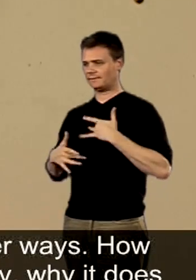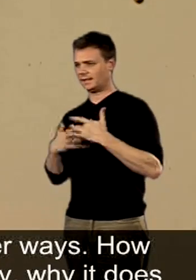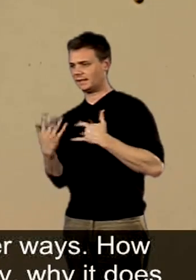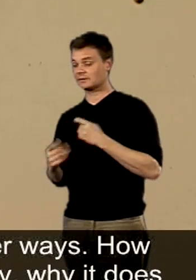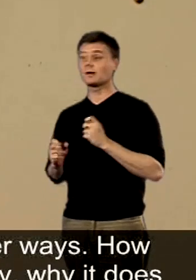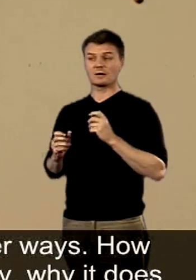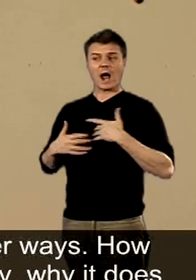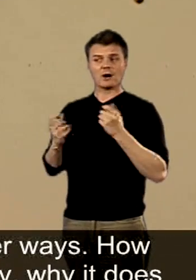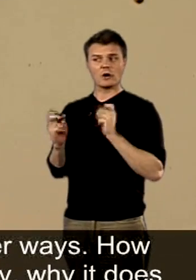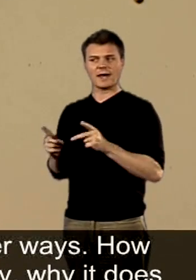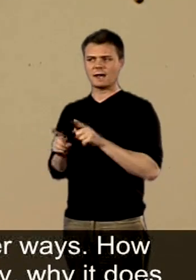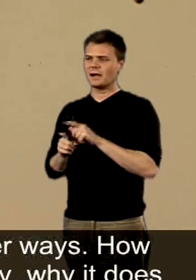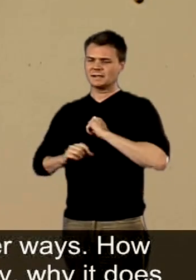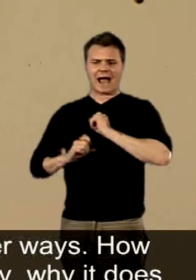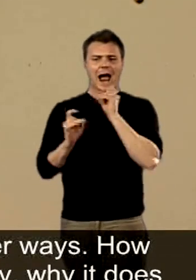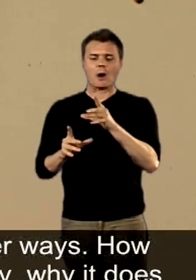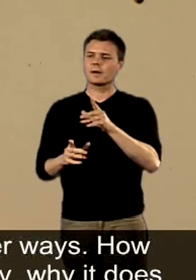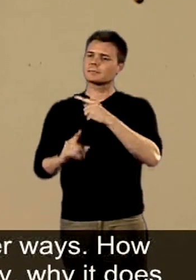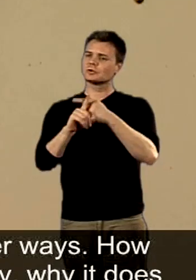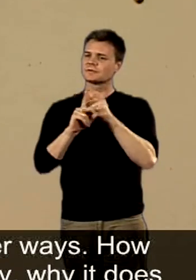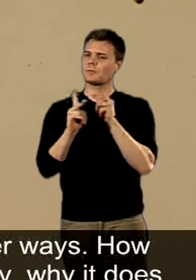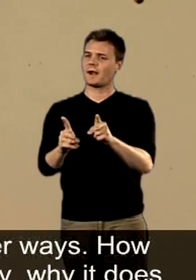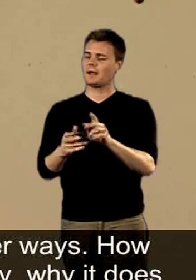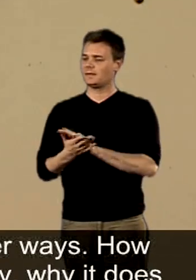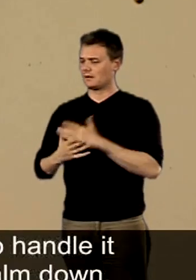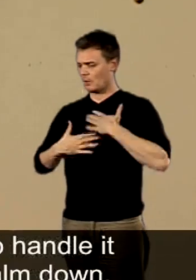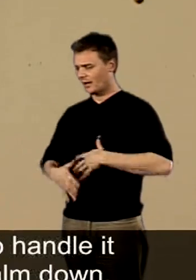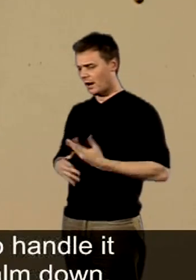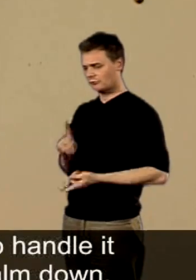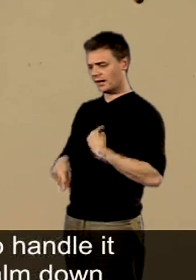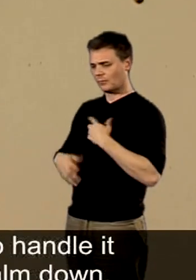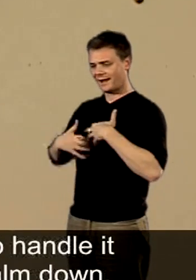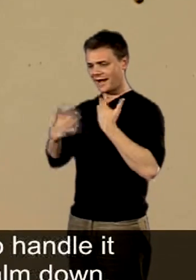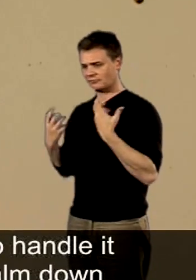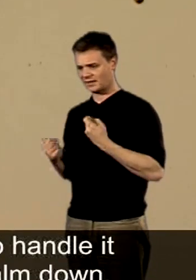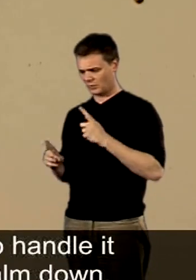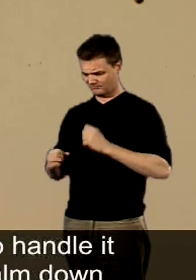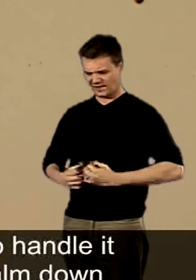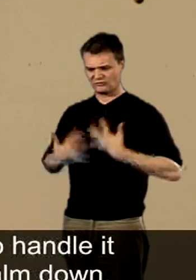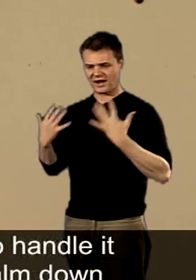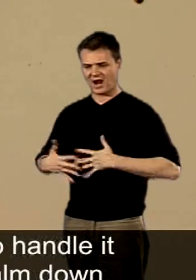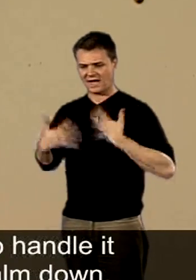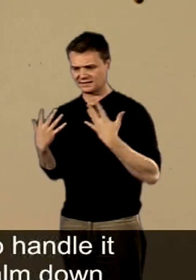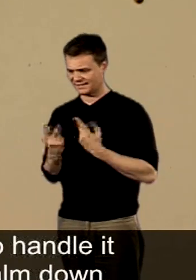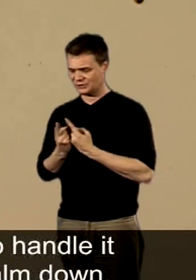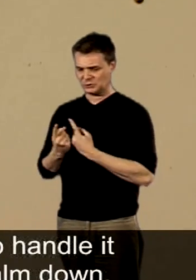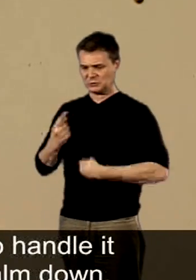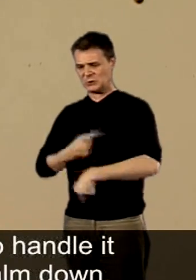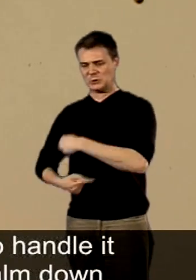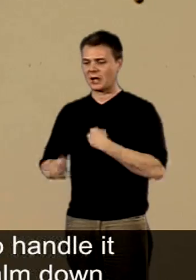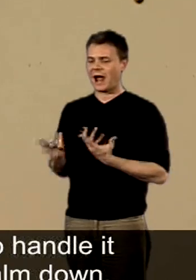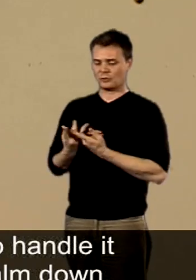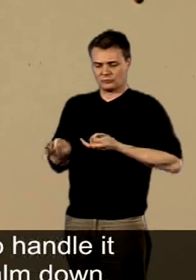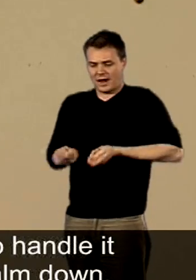proper ways. It's how the body reacts when you're angry, why it does, all the adrenaline issues, and how